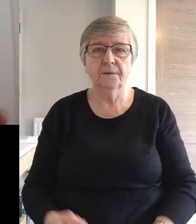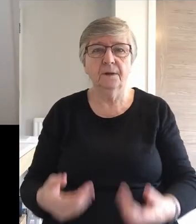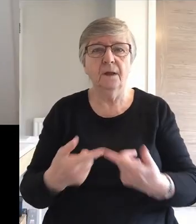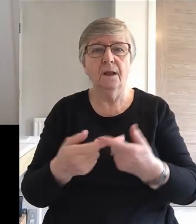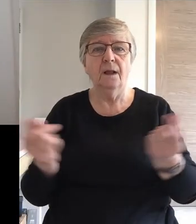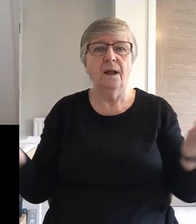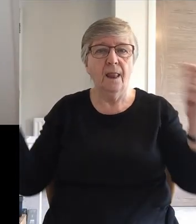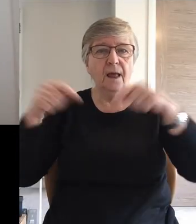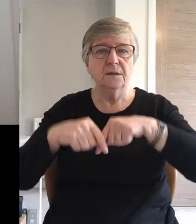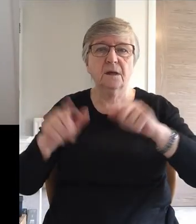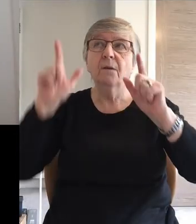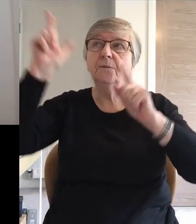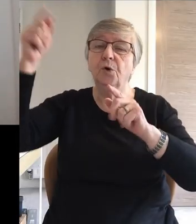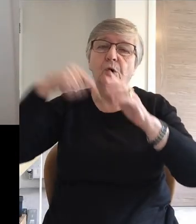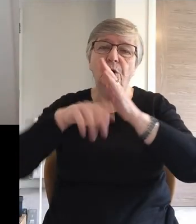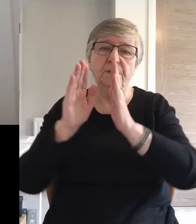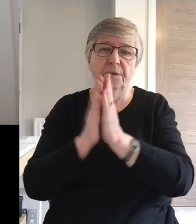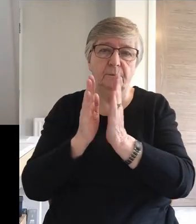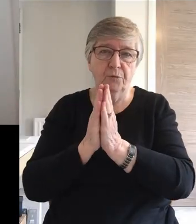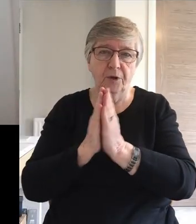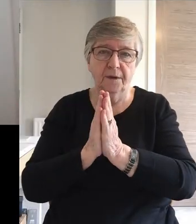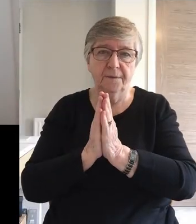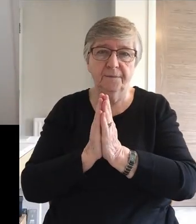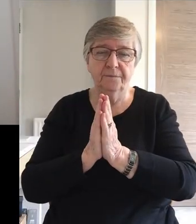Let's come to God in prayer. Let's pray.